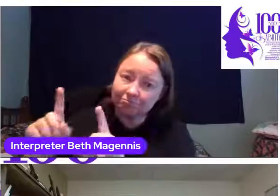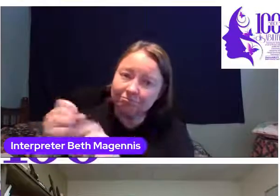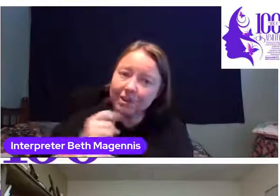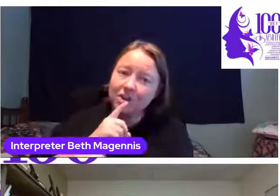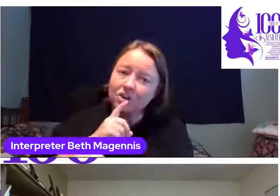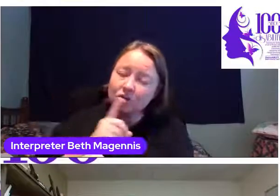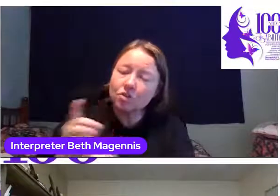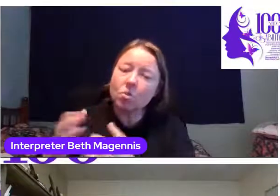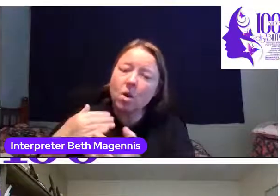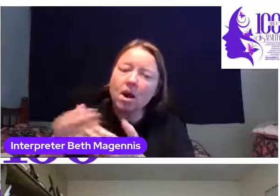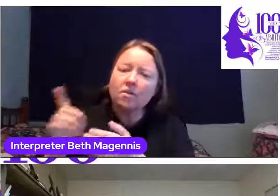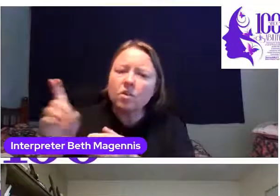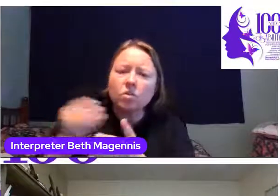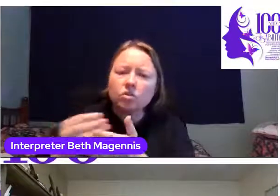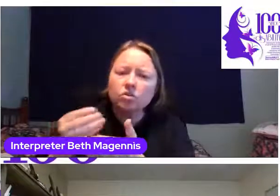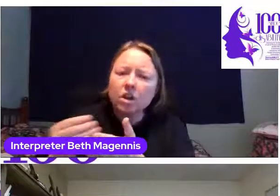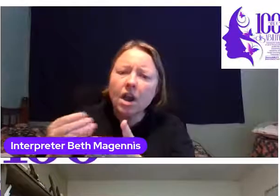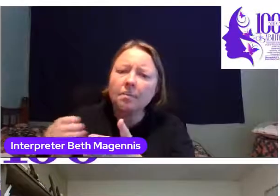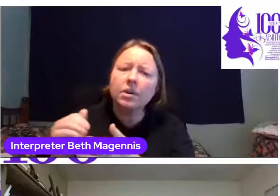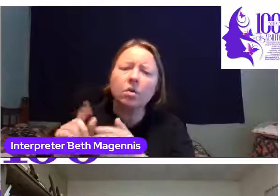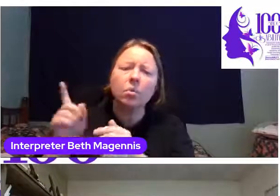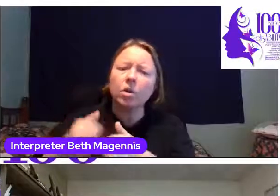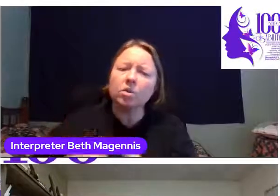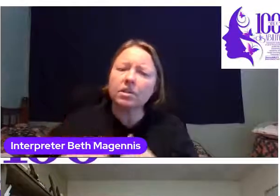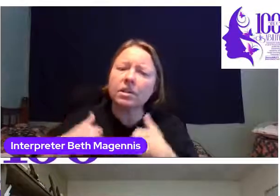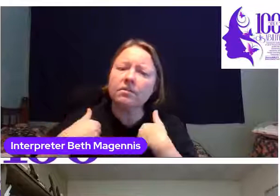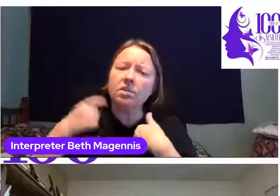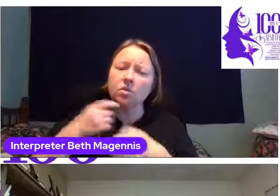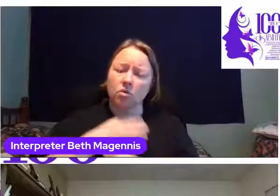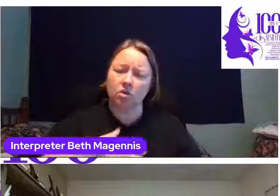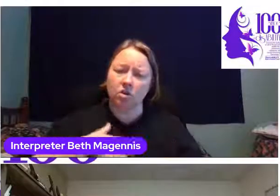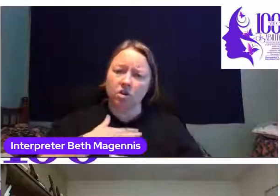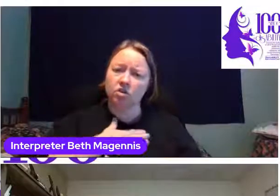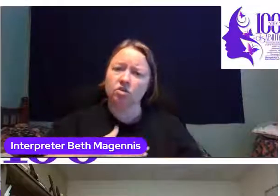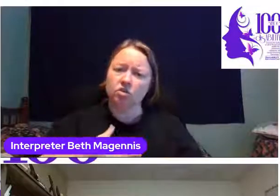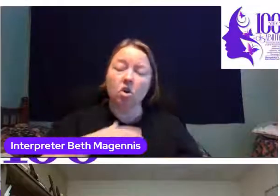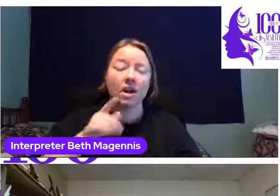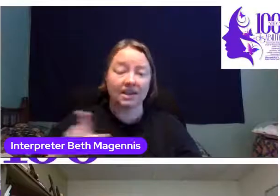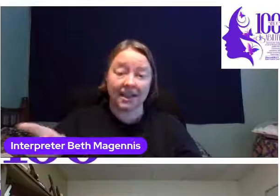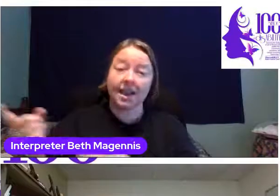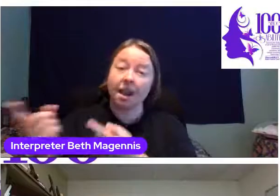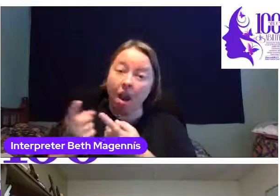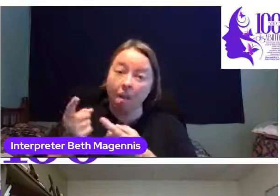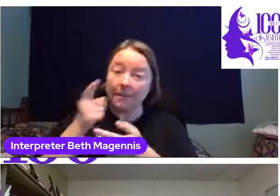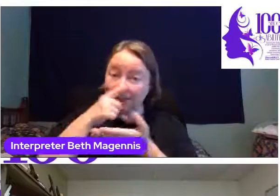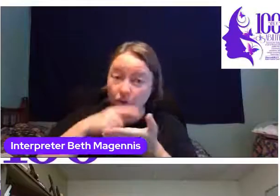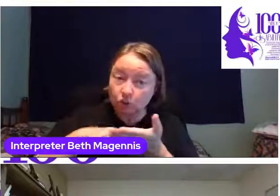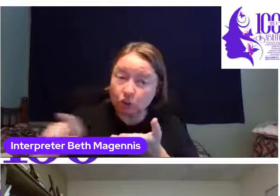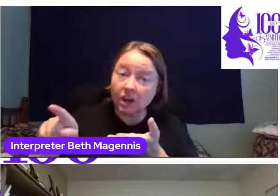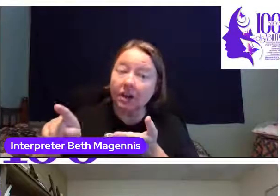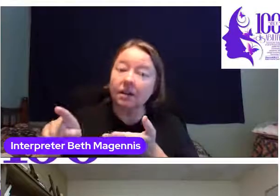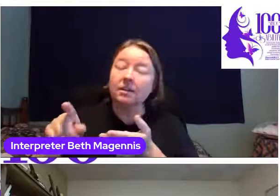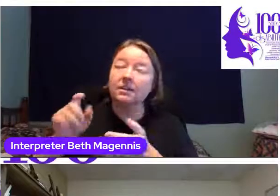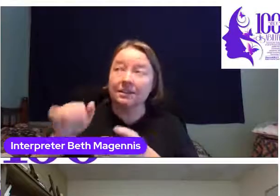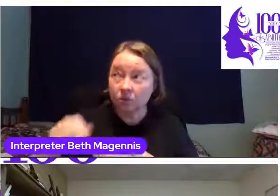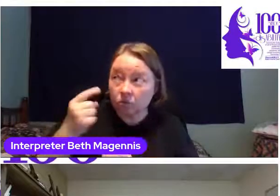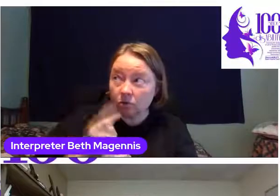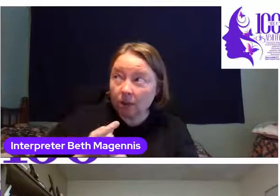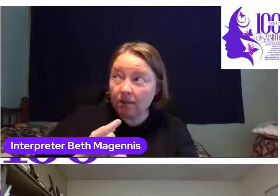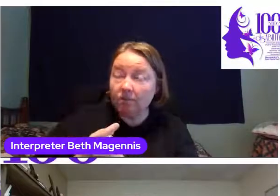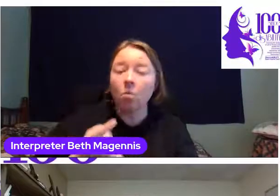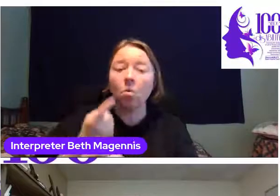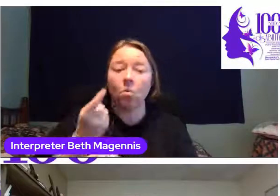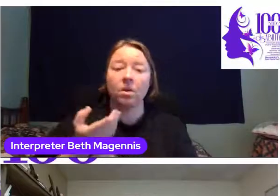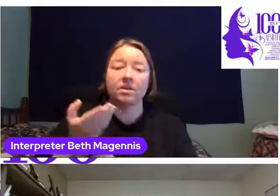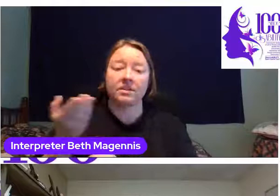it is that you shop, you live, you enjoy, they can come and check and make sure that is this correct. One of the